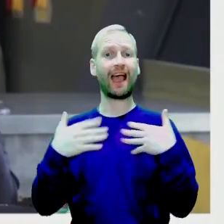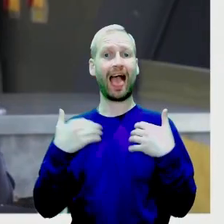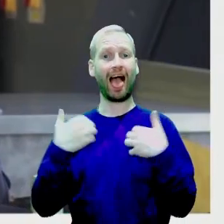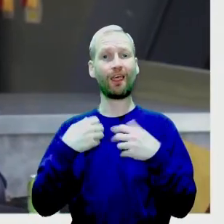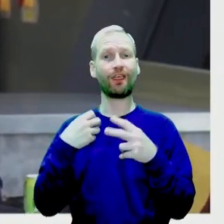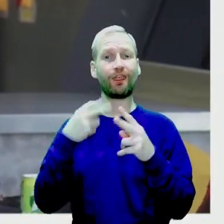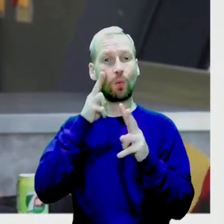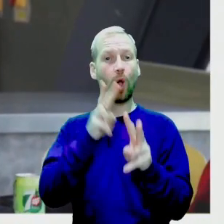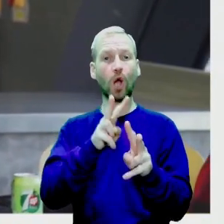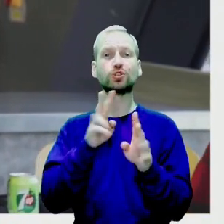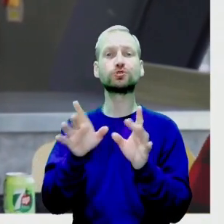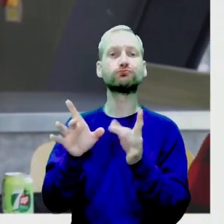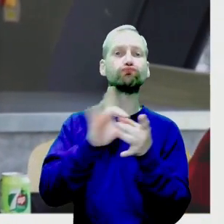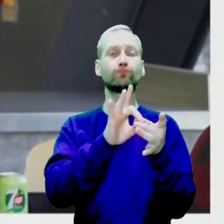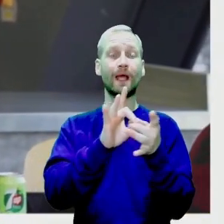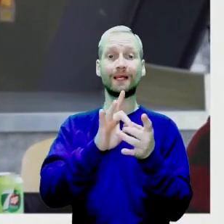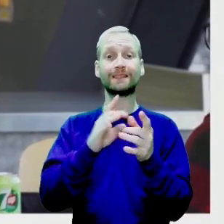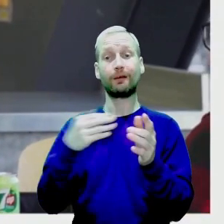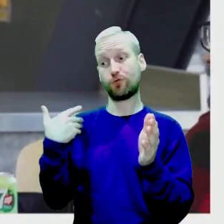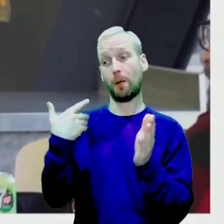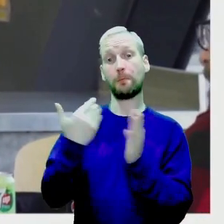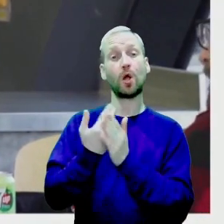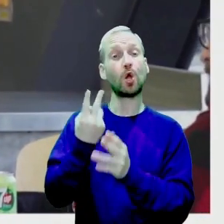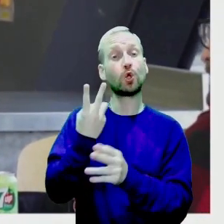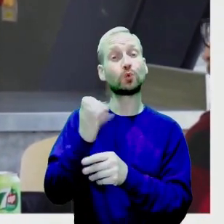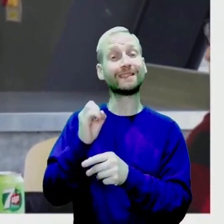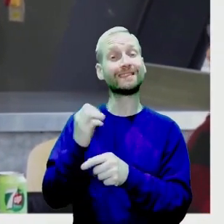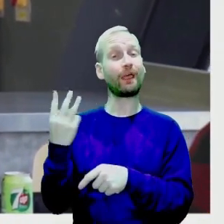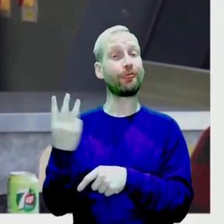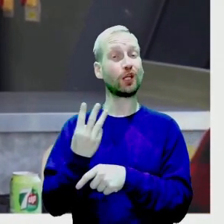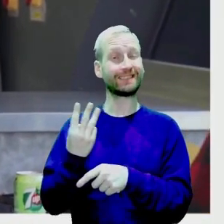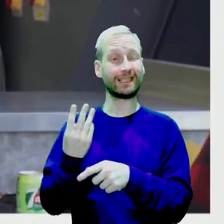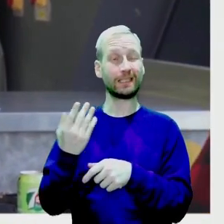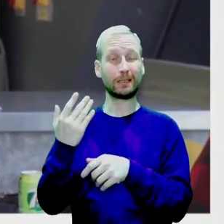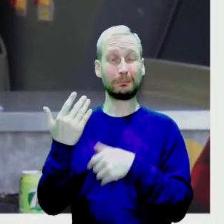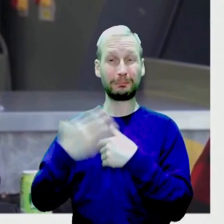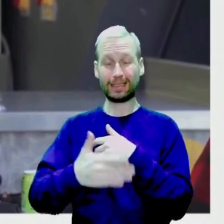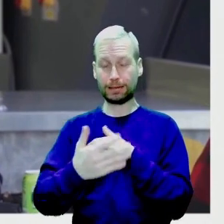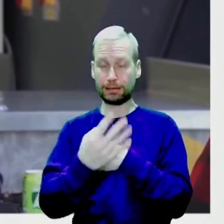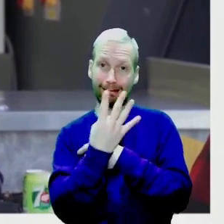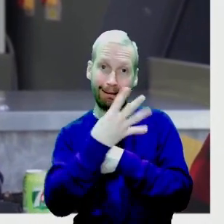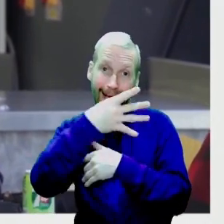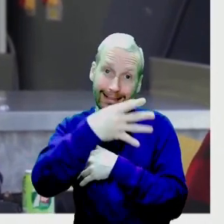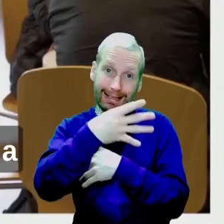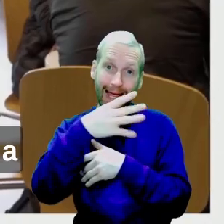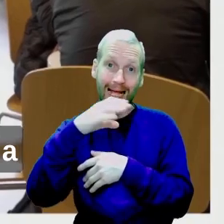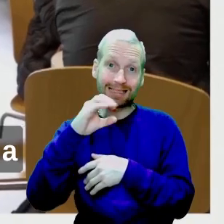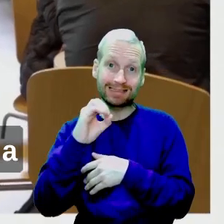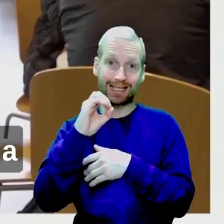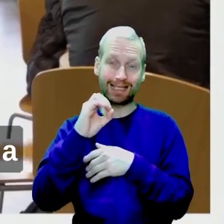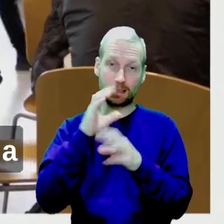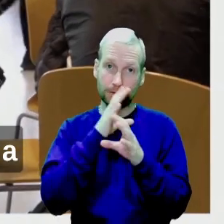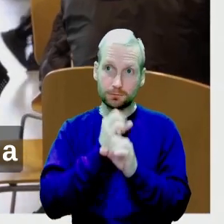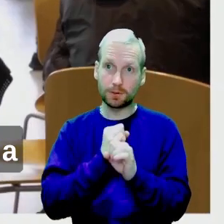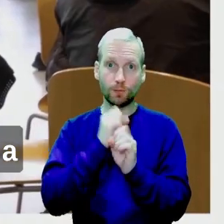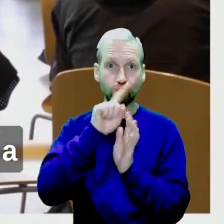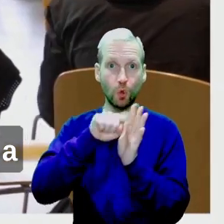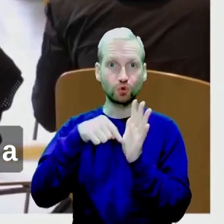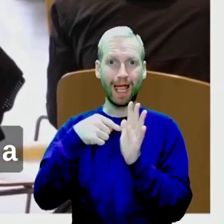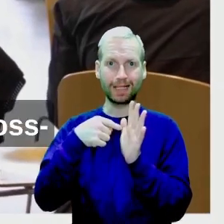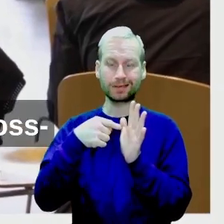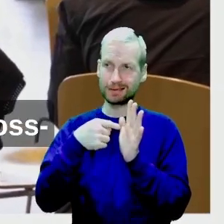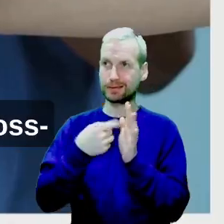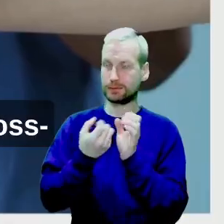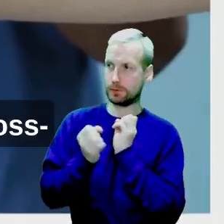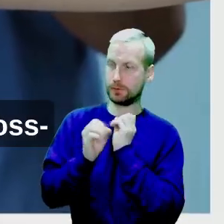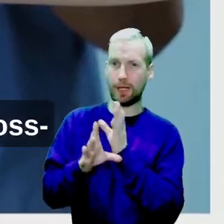interventions. Since 2013, we've undertaken about 90 discrete projects, and out of all those discrete projects, there have been